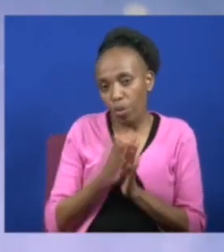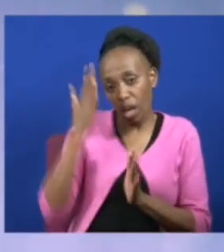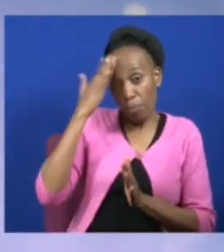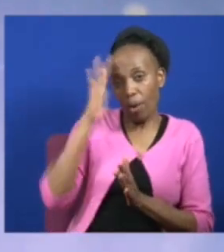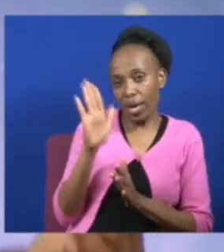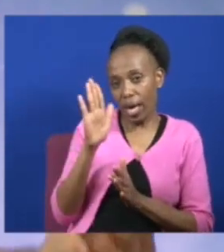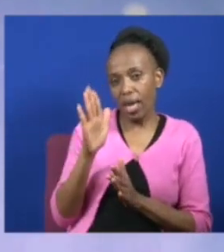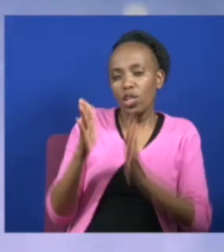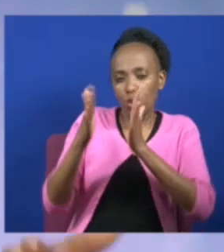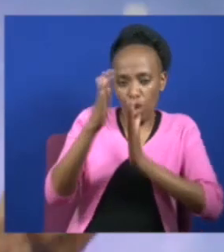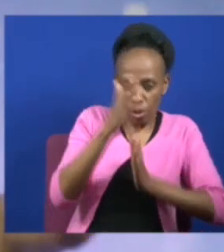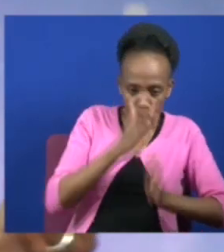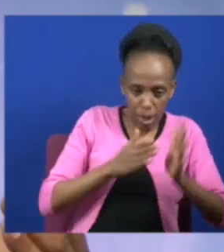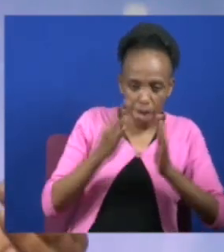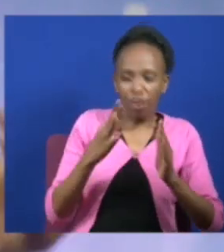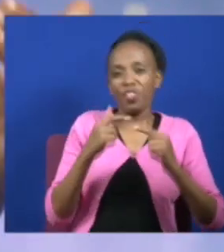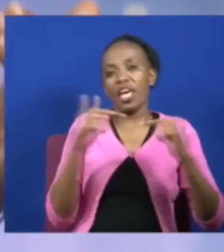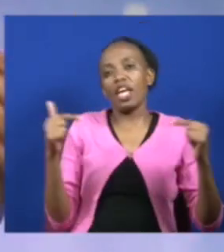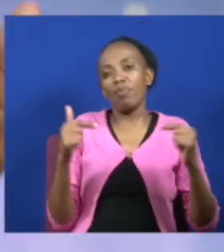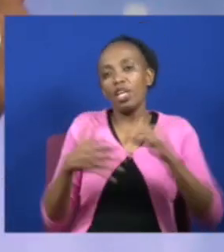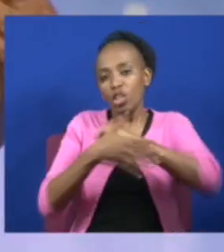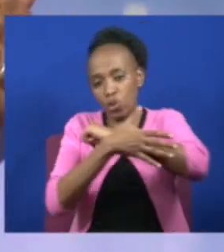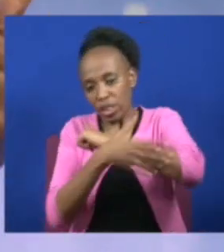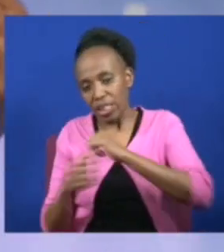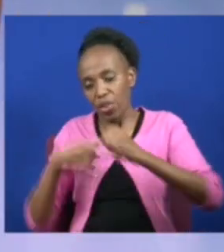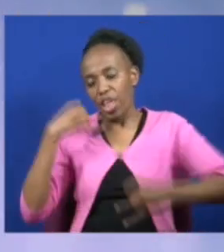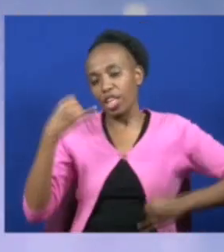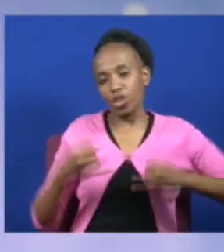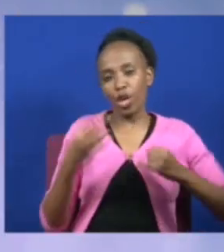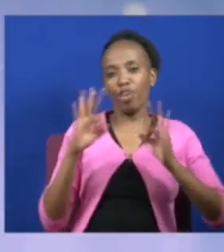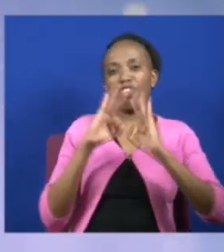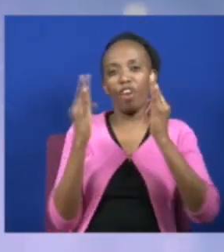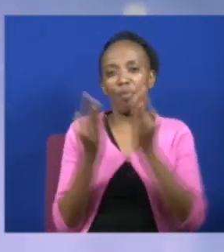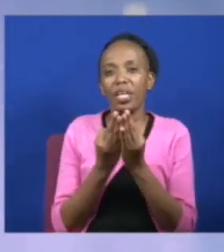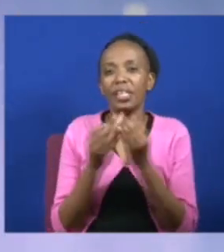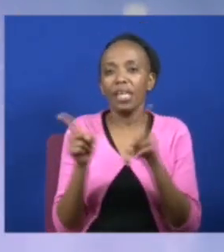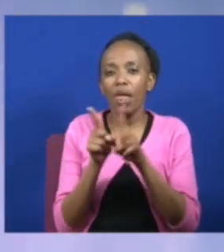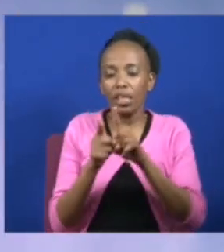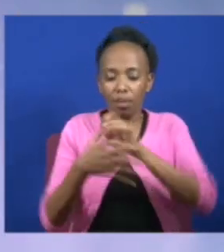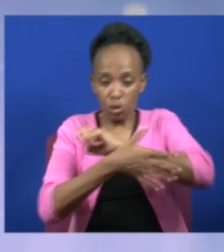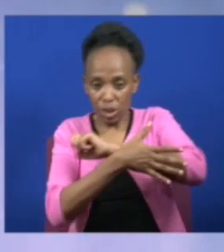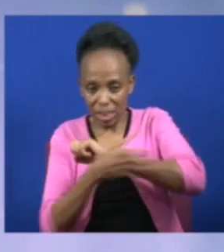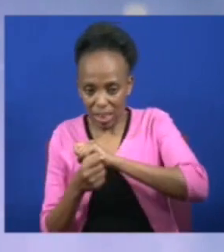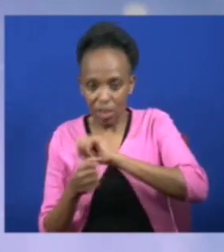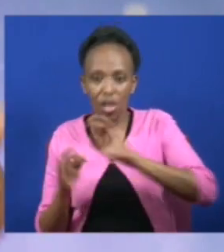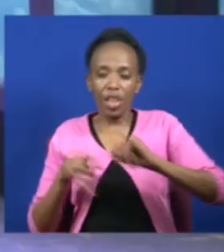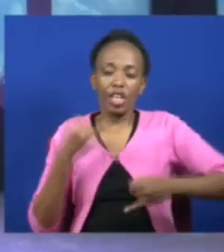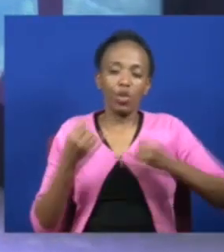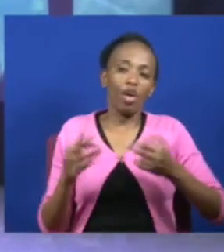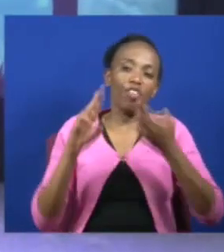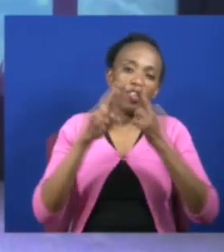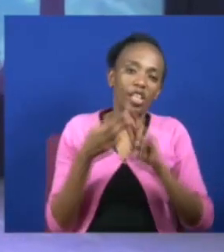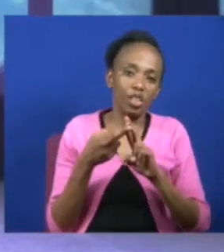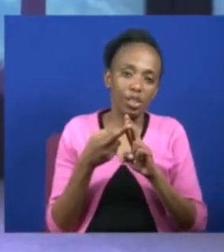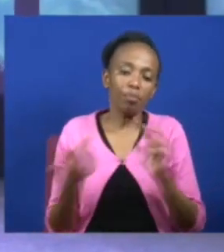alert to the schemes of the enemy to steal the joy of family and to steal the joy of